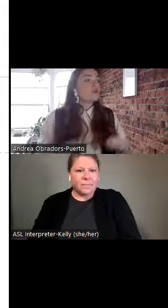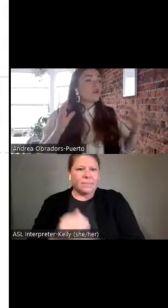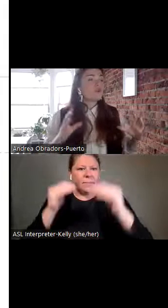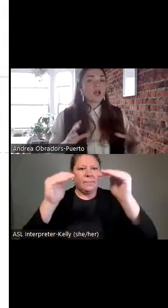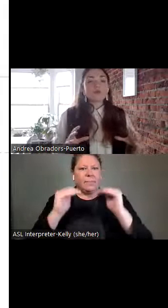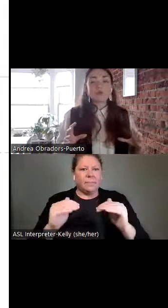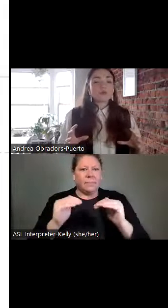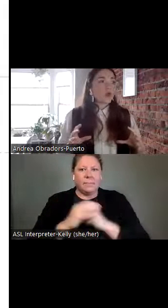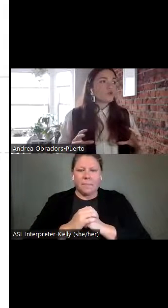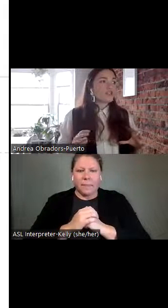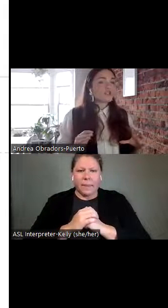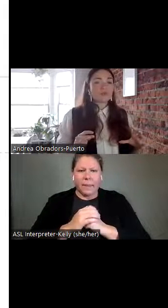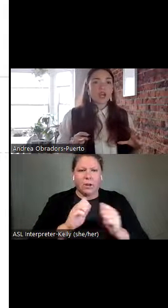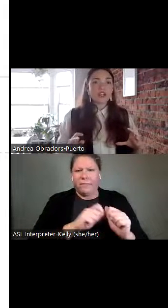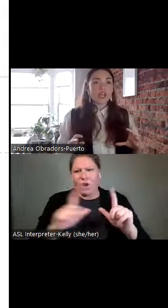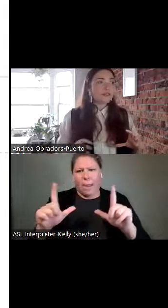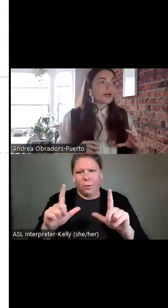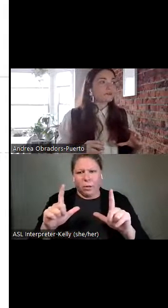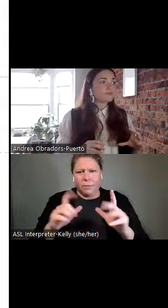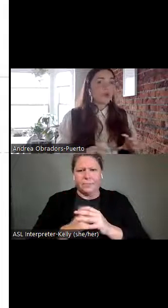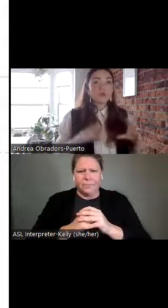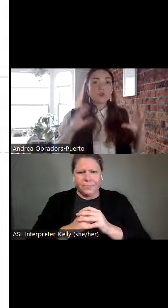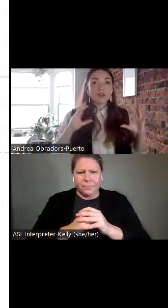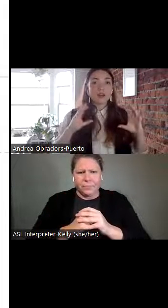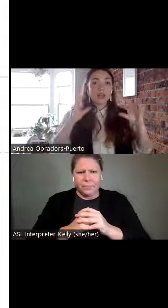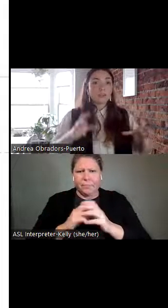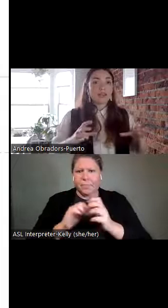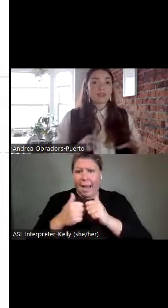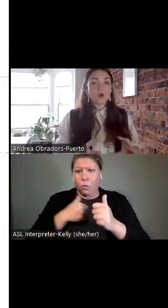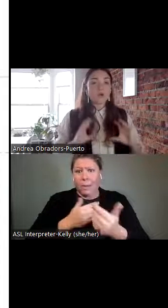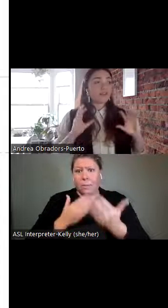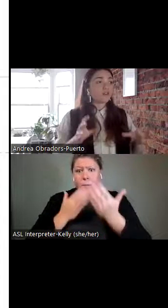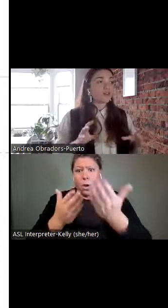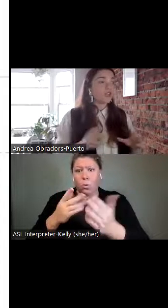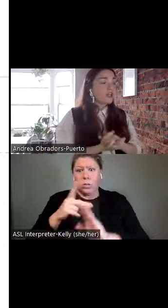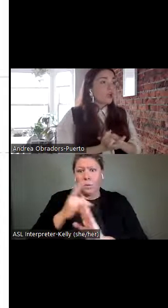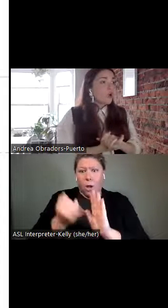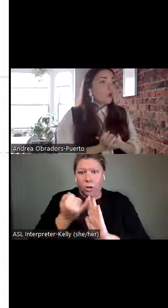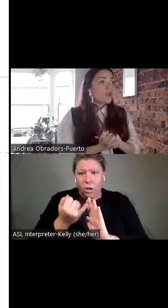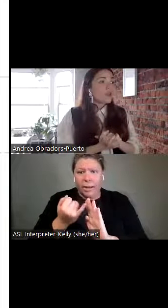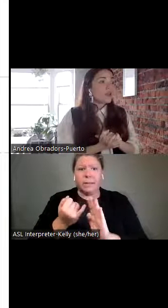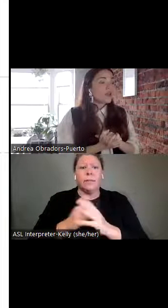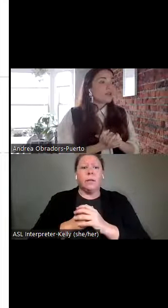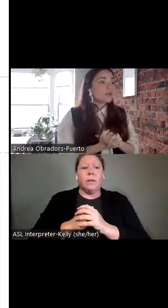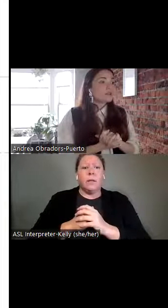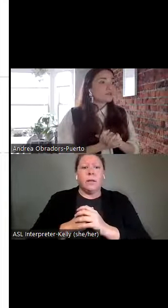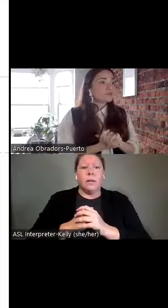So our framework, how do we propose this project? How we put it in place, how we make it real?